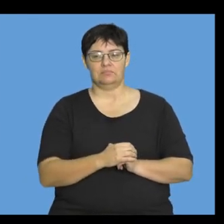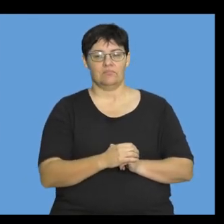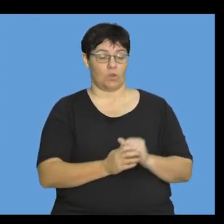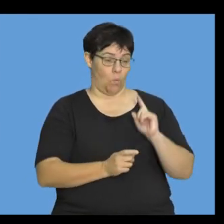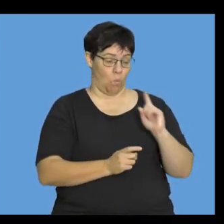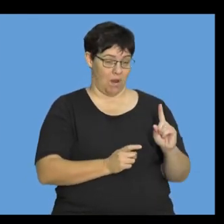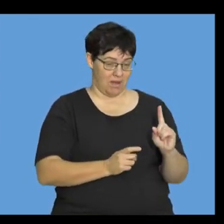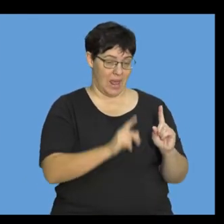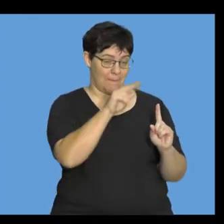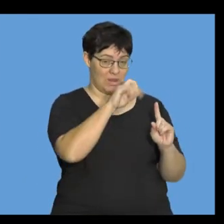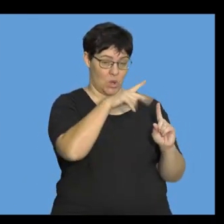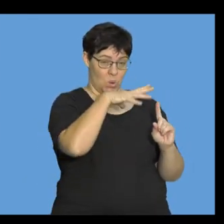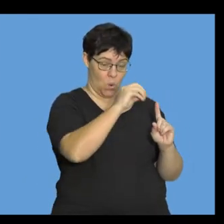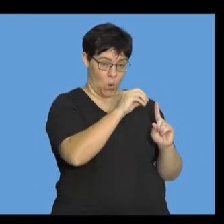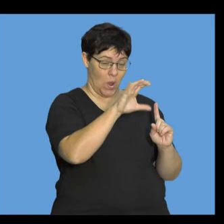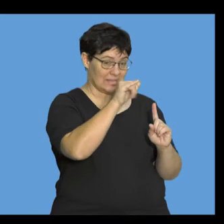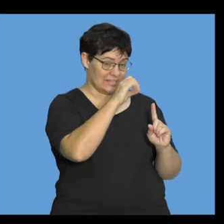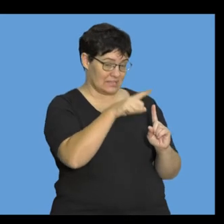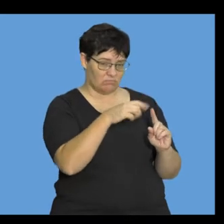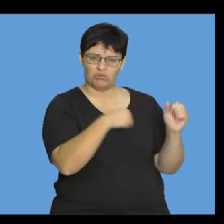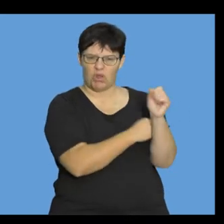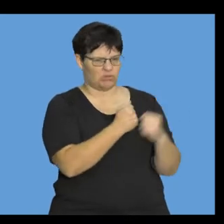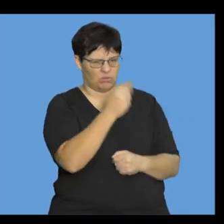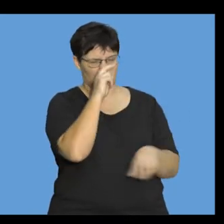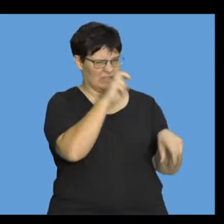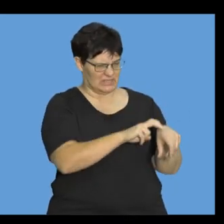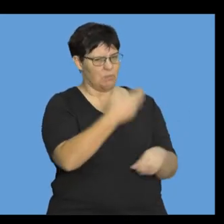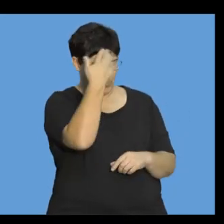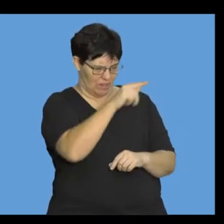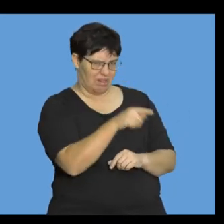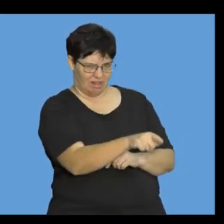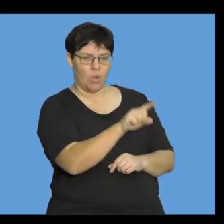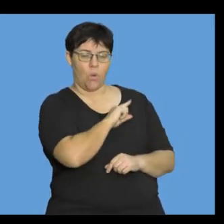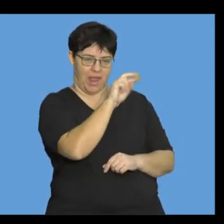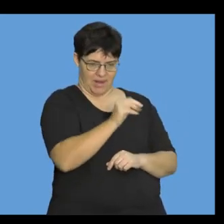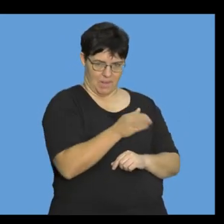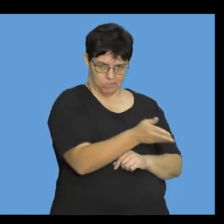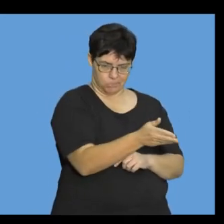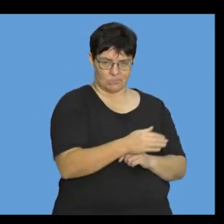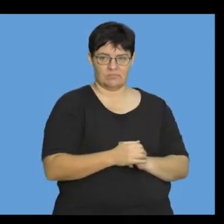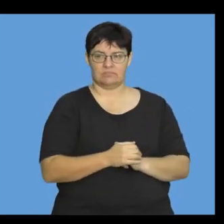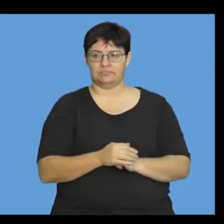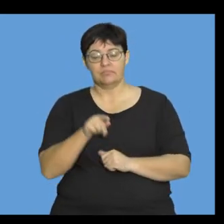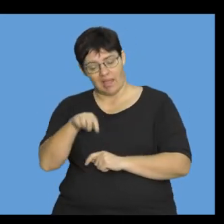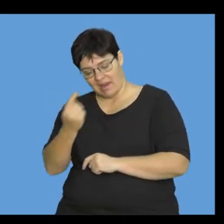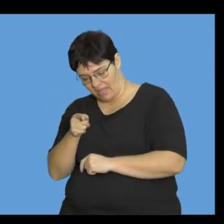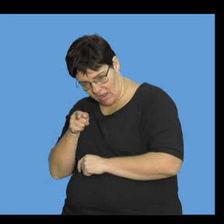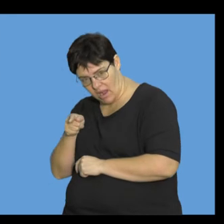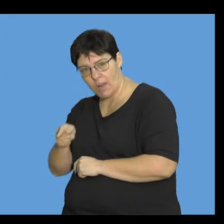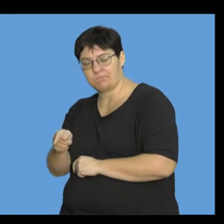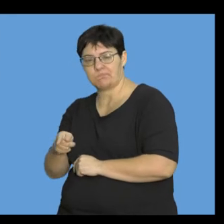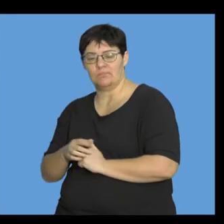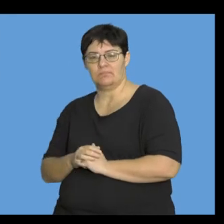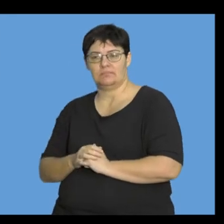is one amino acid. I don't need to know the structure. I know it's amino acid because there's a nitrogen. Here's